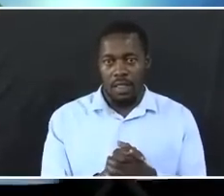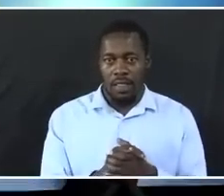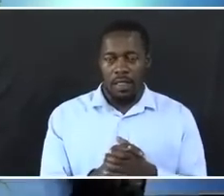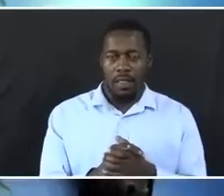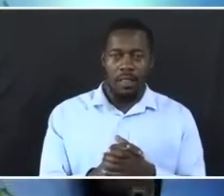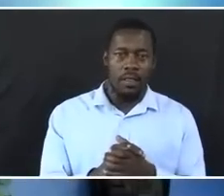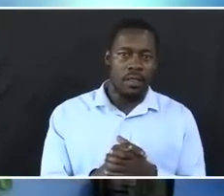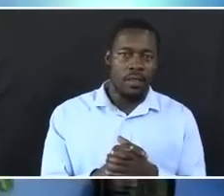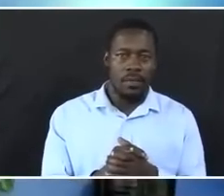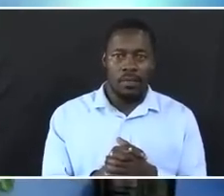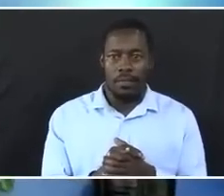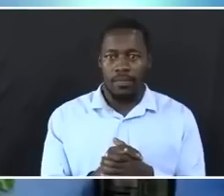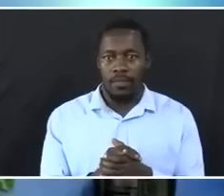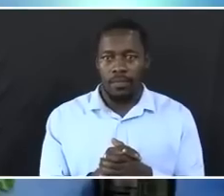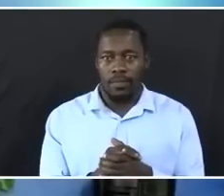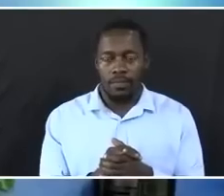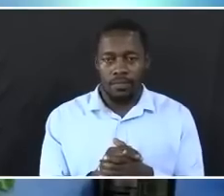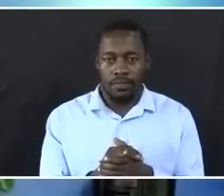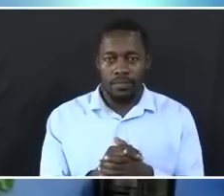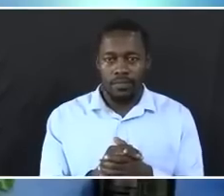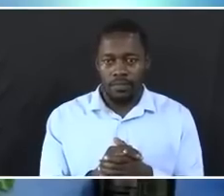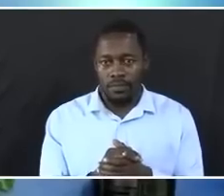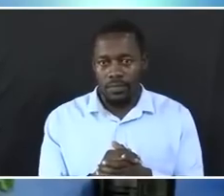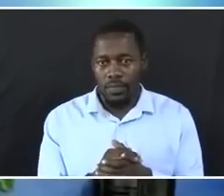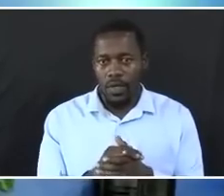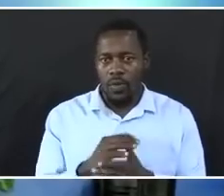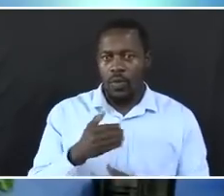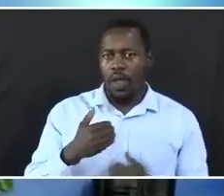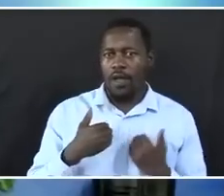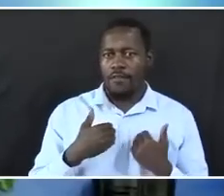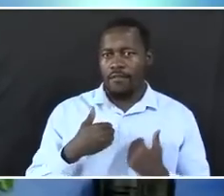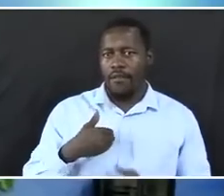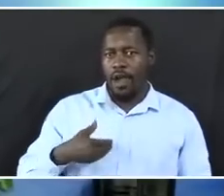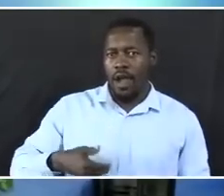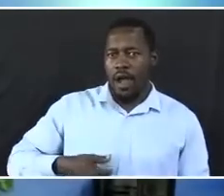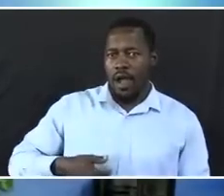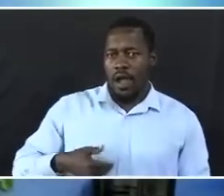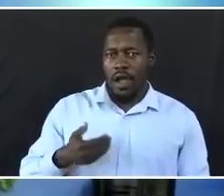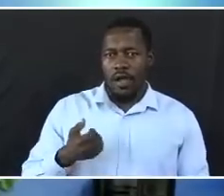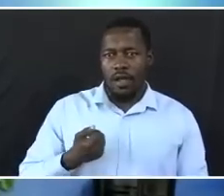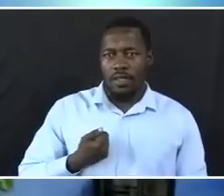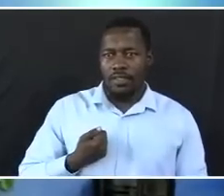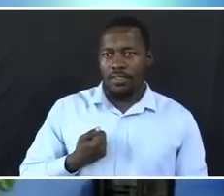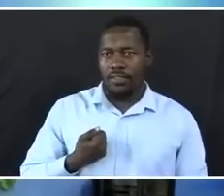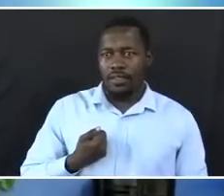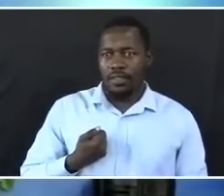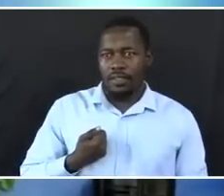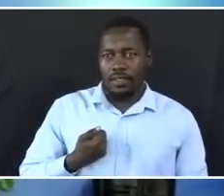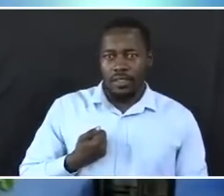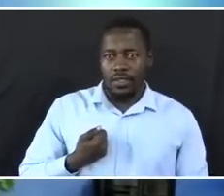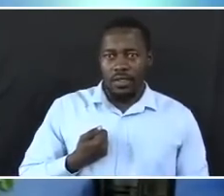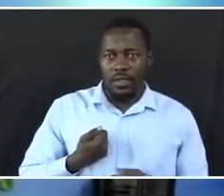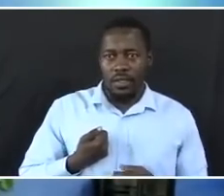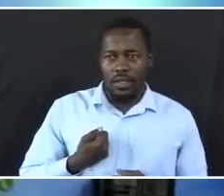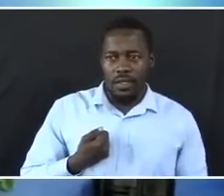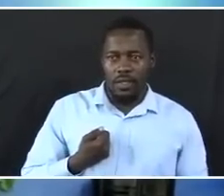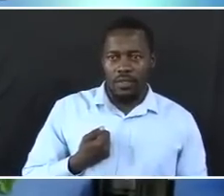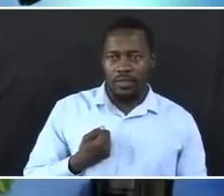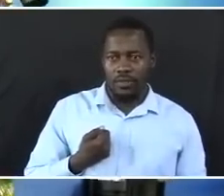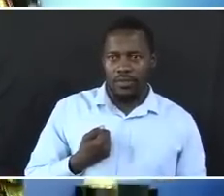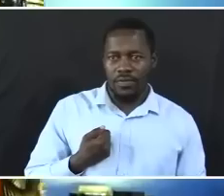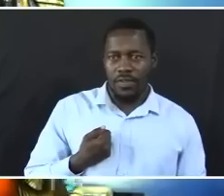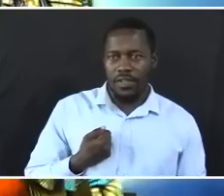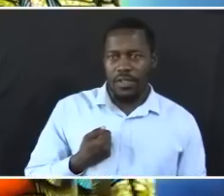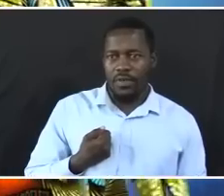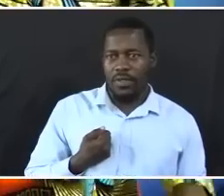You can be so sure that statement you have made, there's a young girl that has listened to it, but will still go ahead and do that which you're